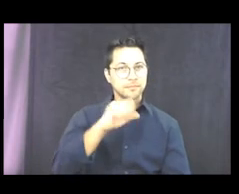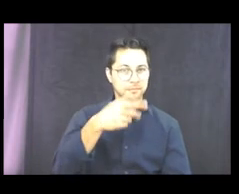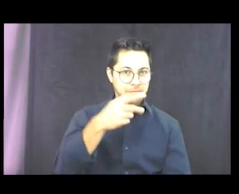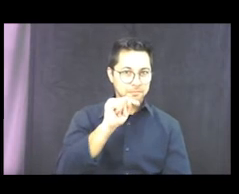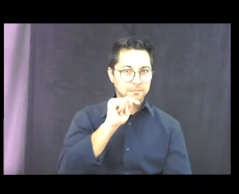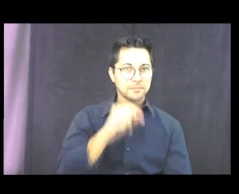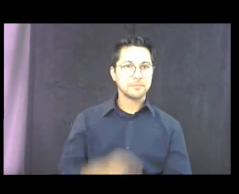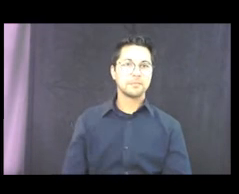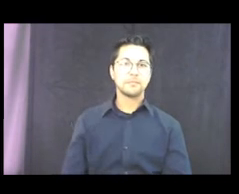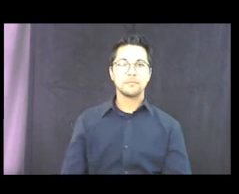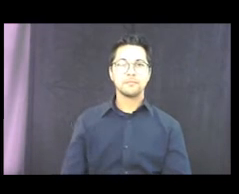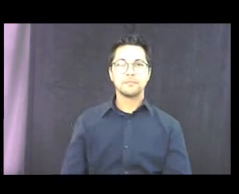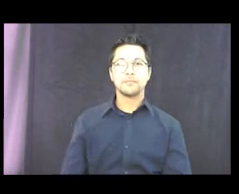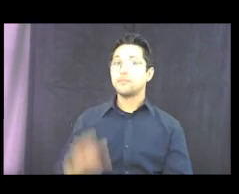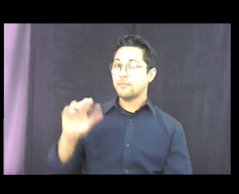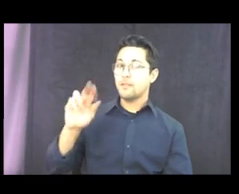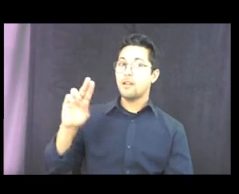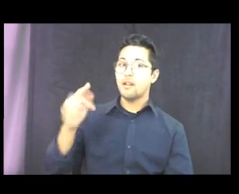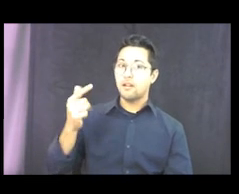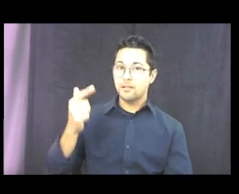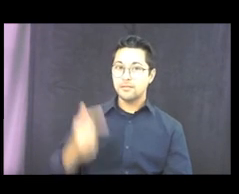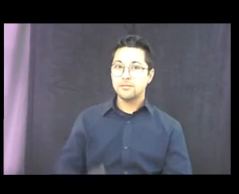September, August,